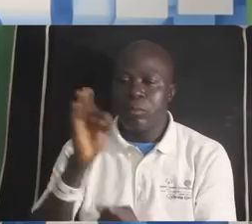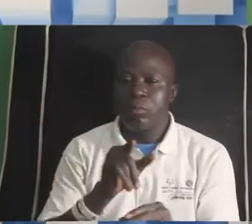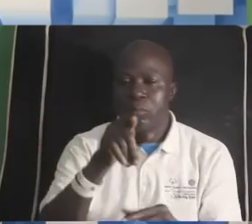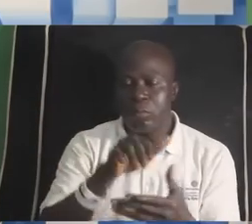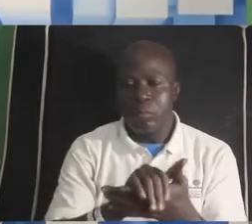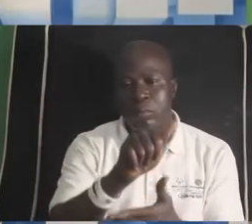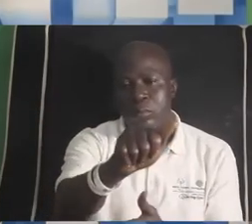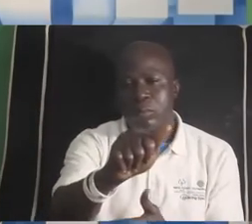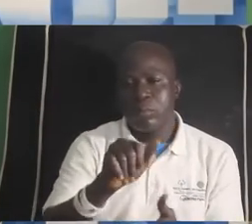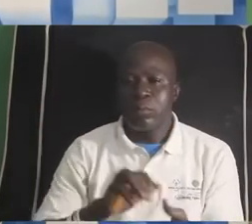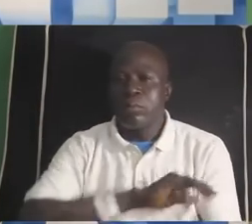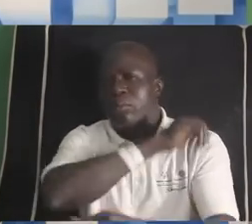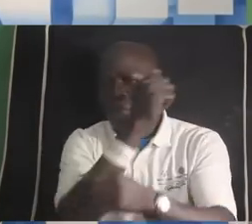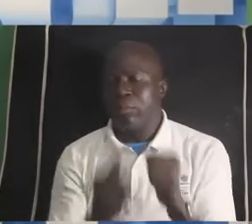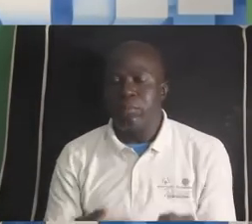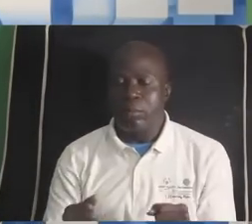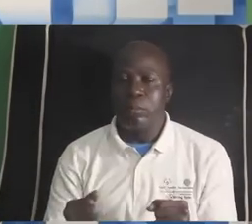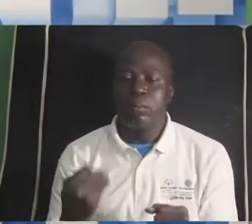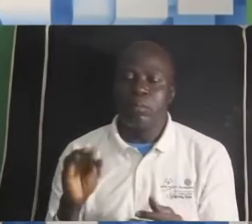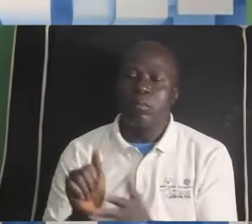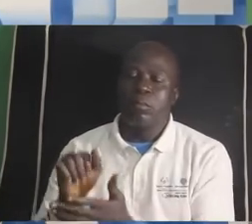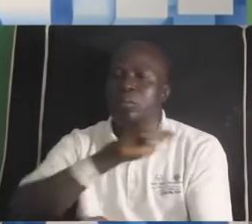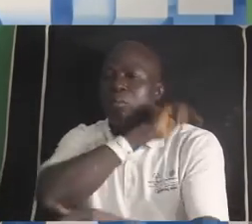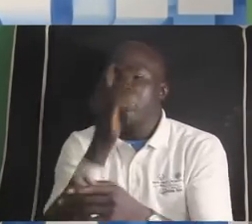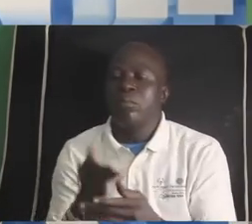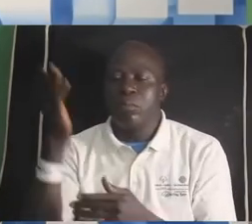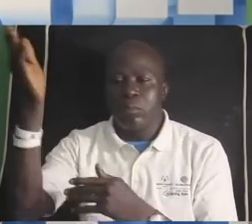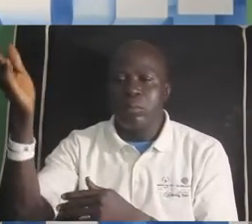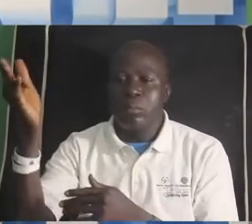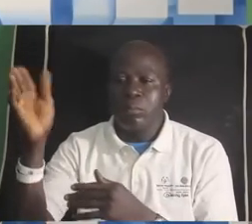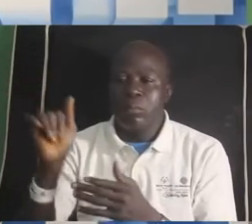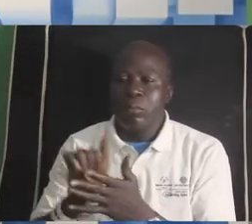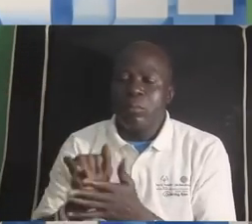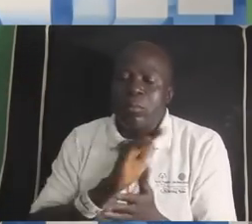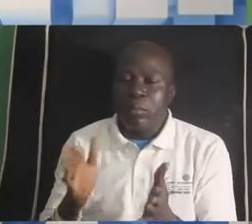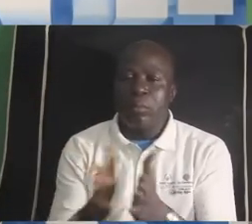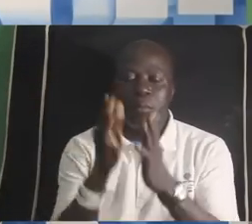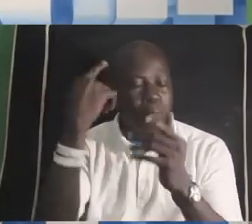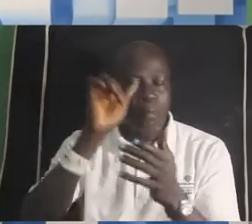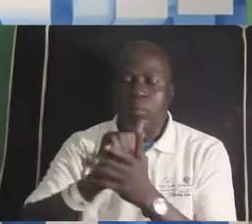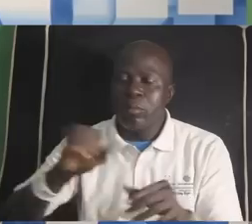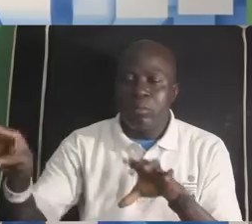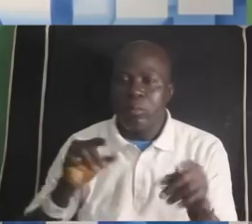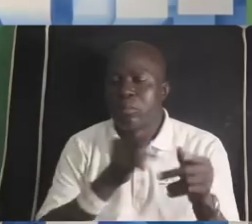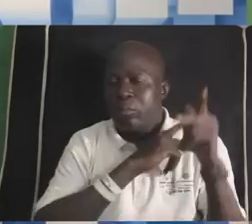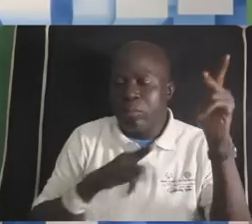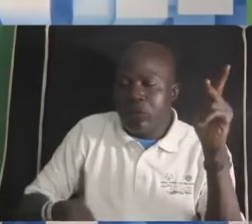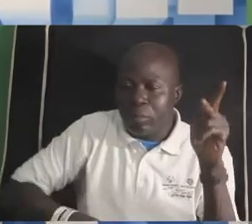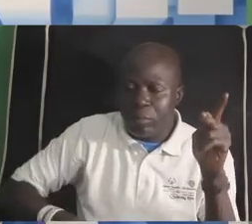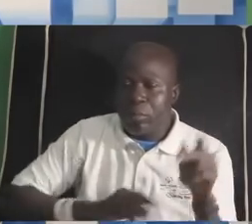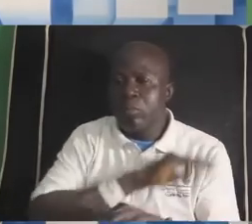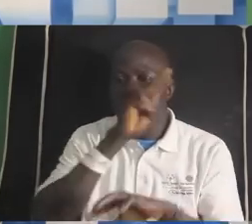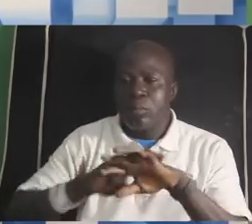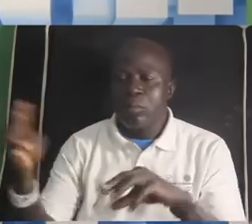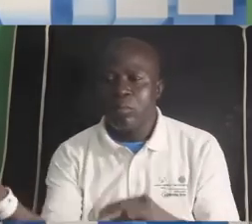And if you believe, there is power of mercy. I have a part to reign as king. And